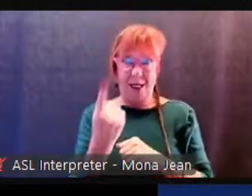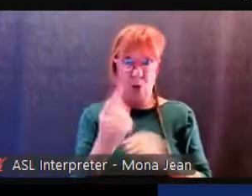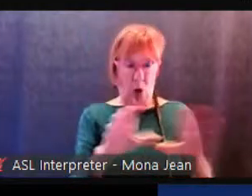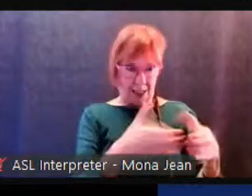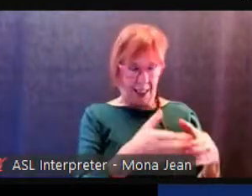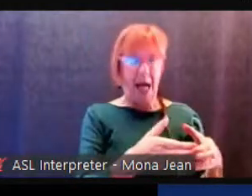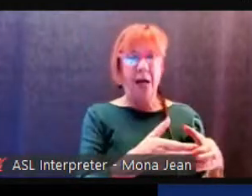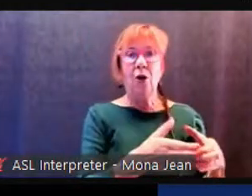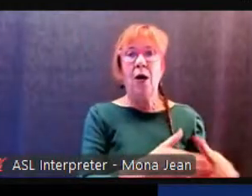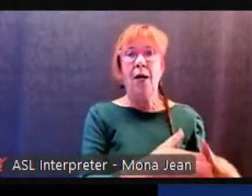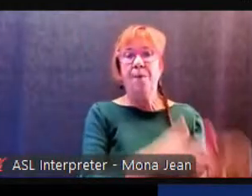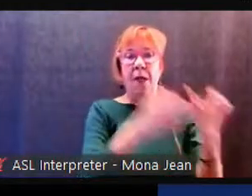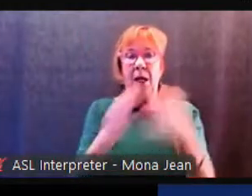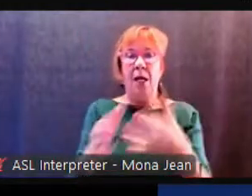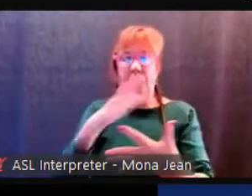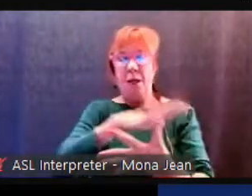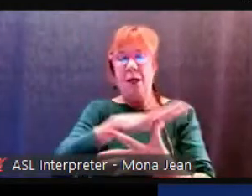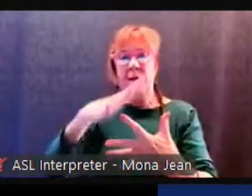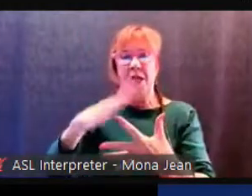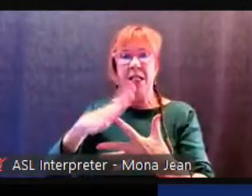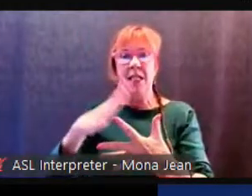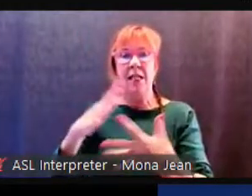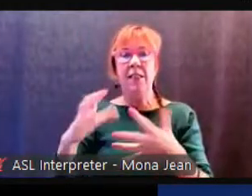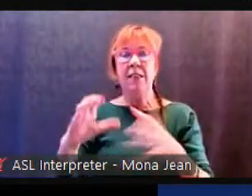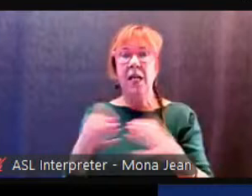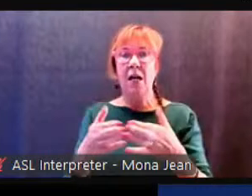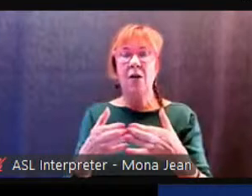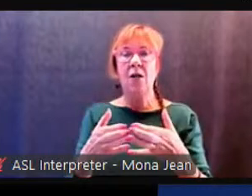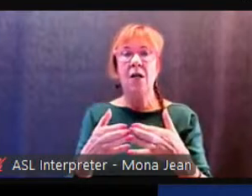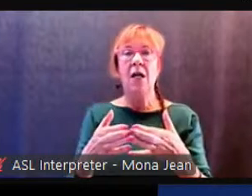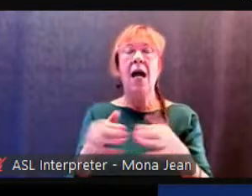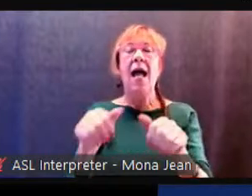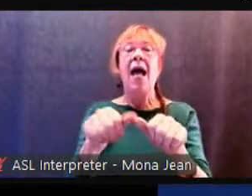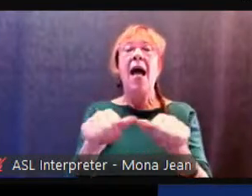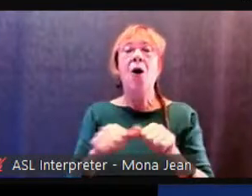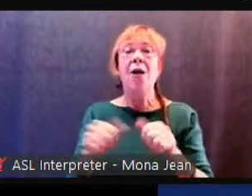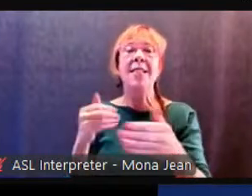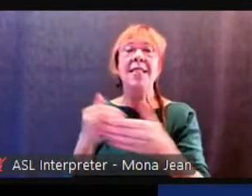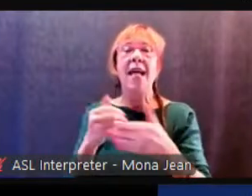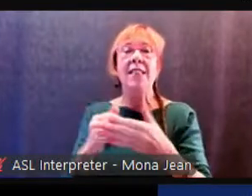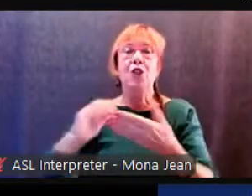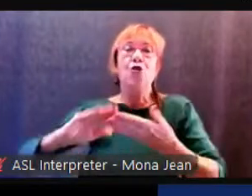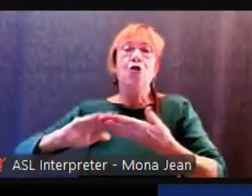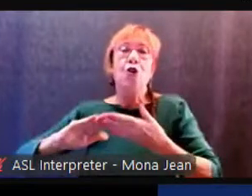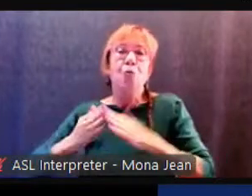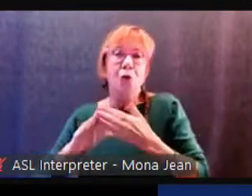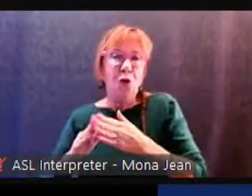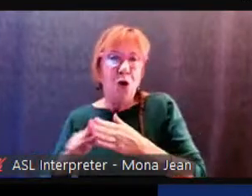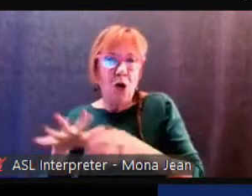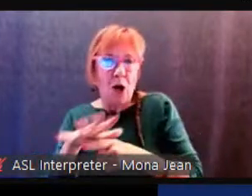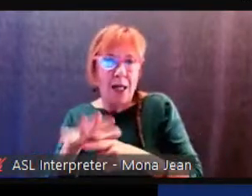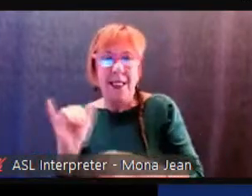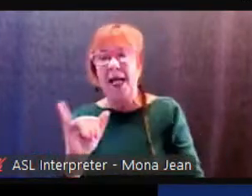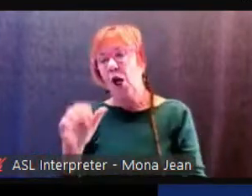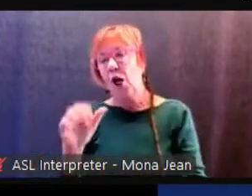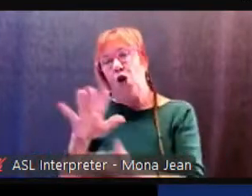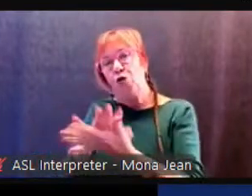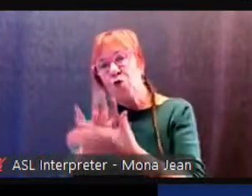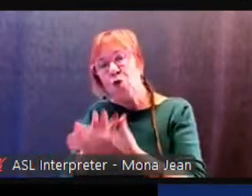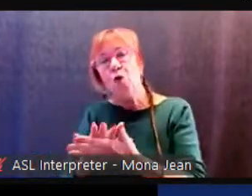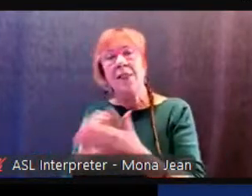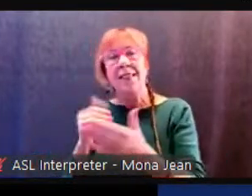category that we look at. Another one is areas next to communal areas. So think about schools,